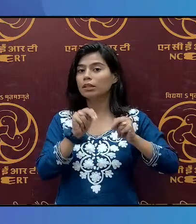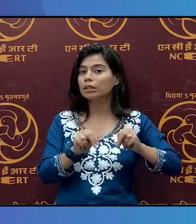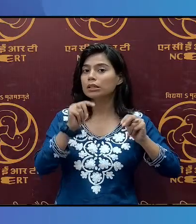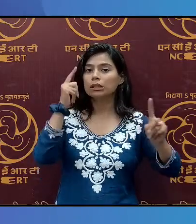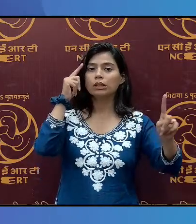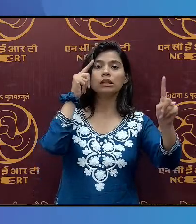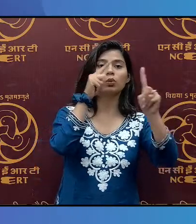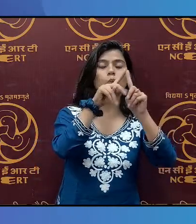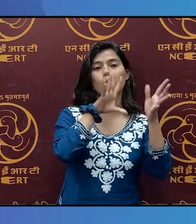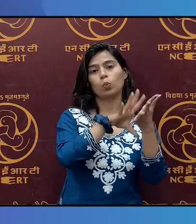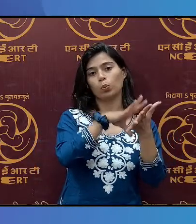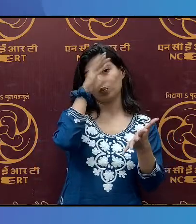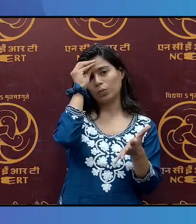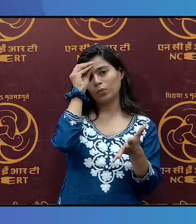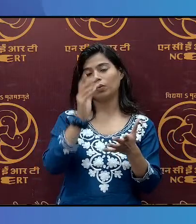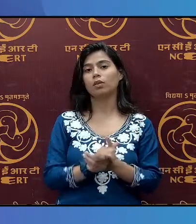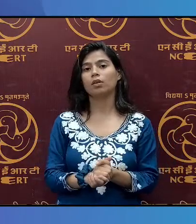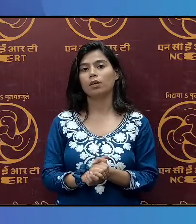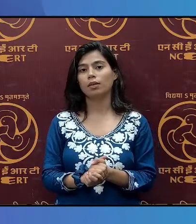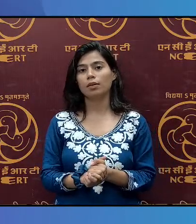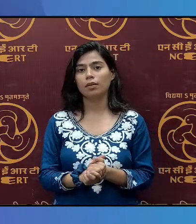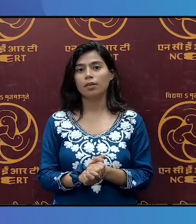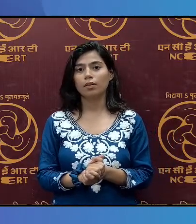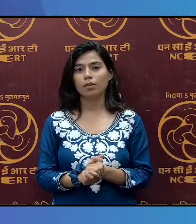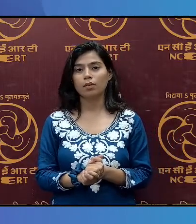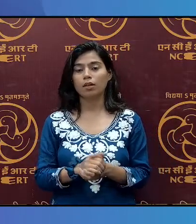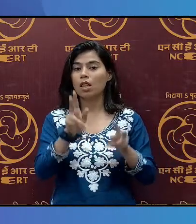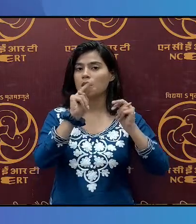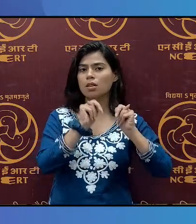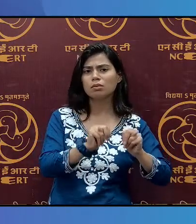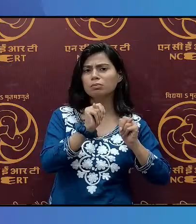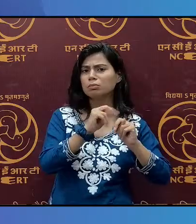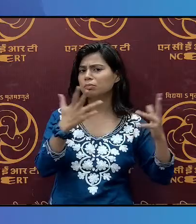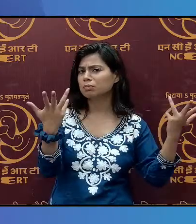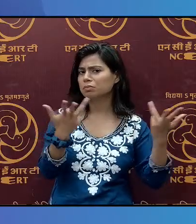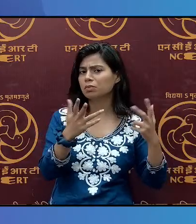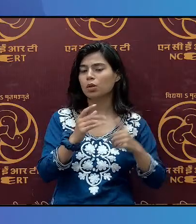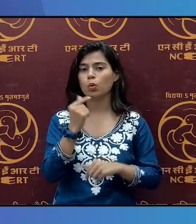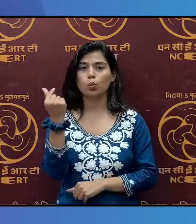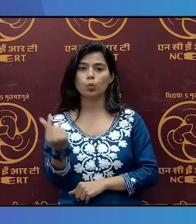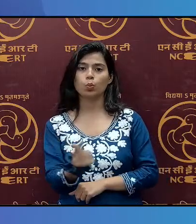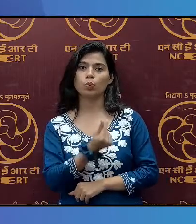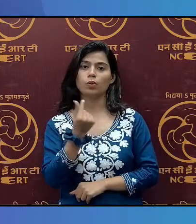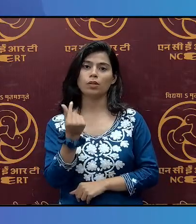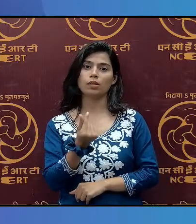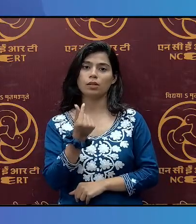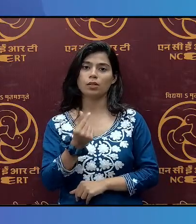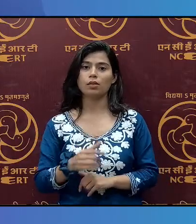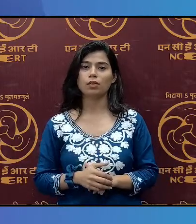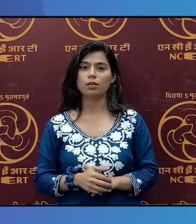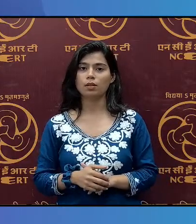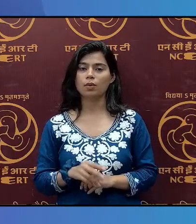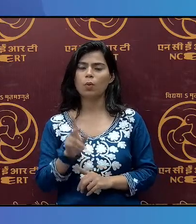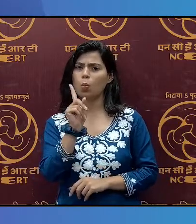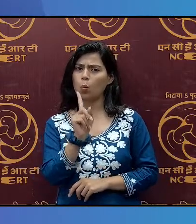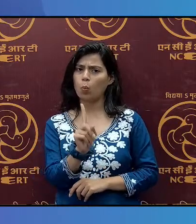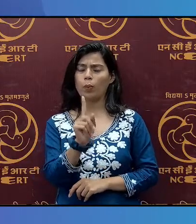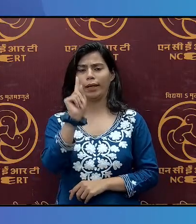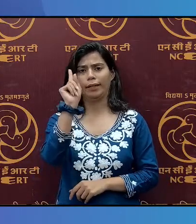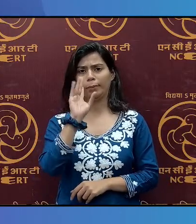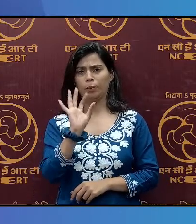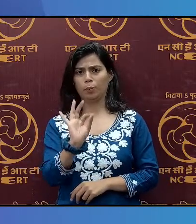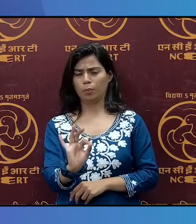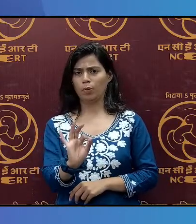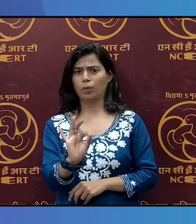for learning. And when we talk about the needs, we can use purpose,